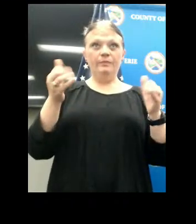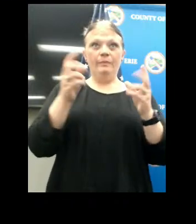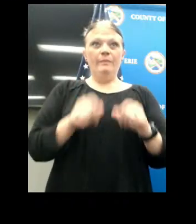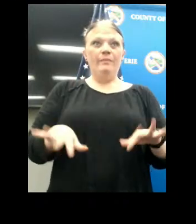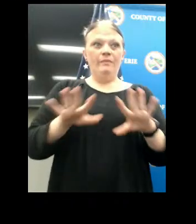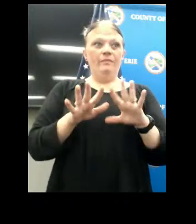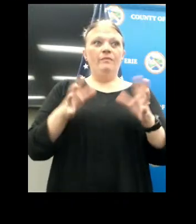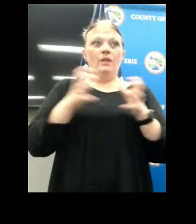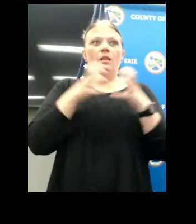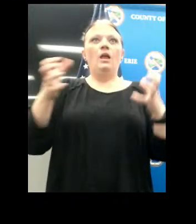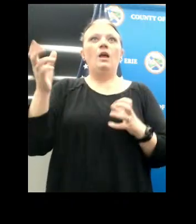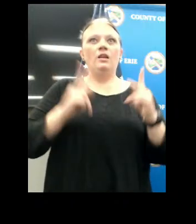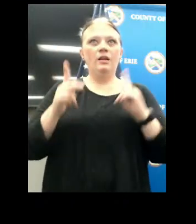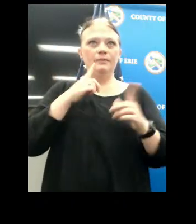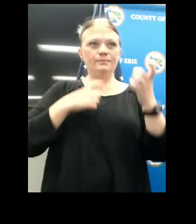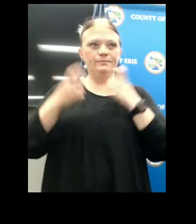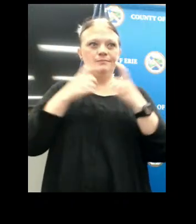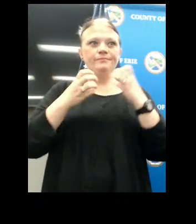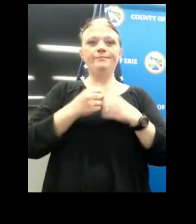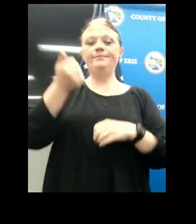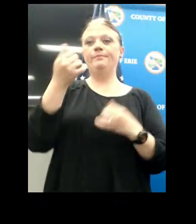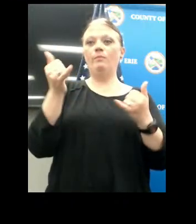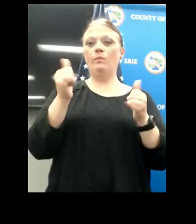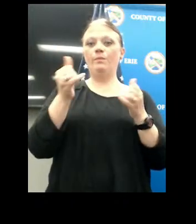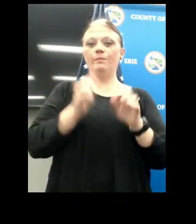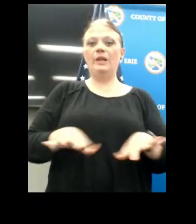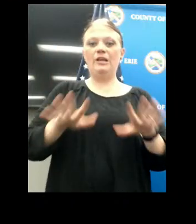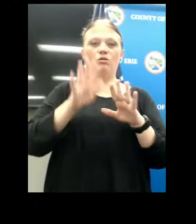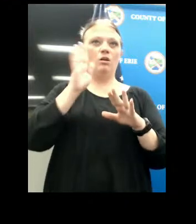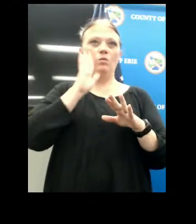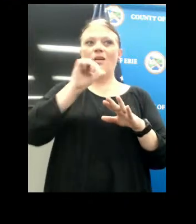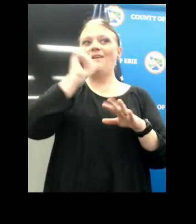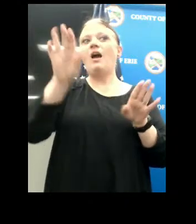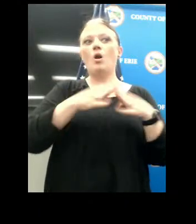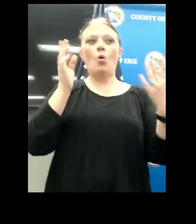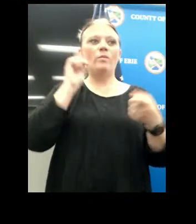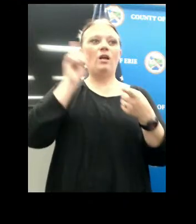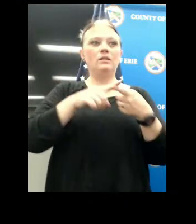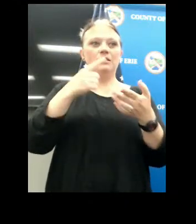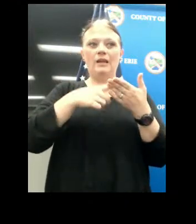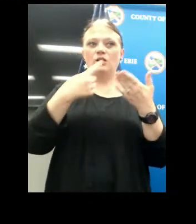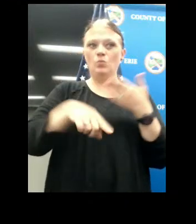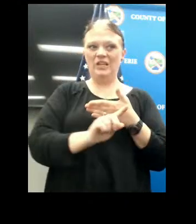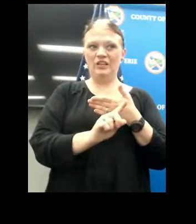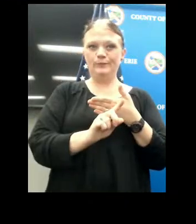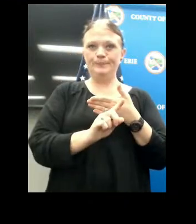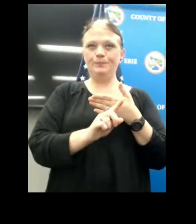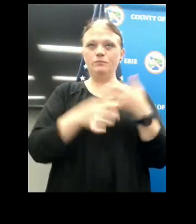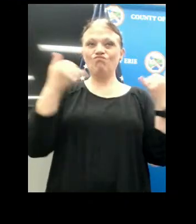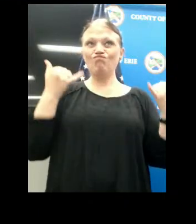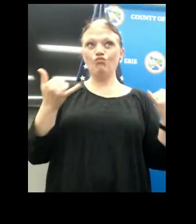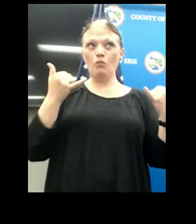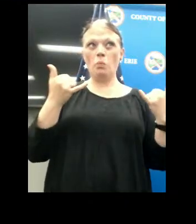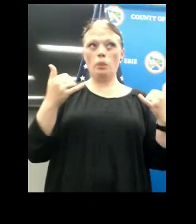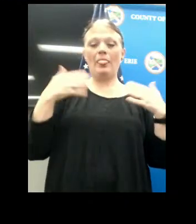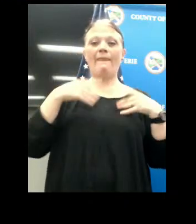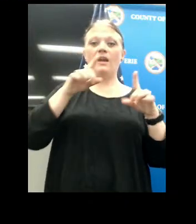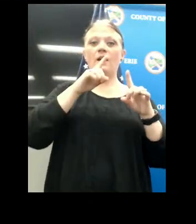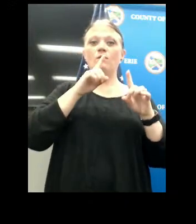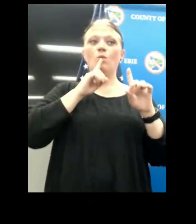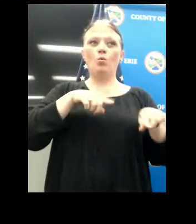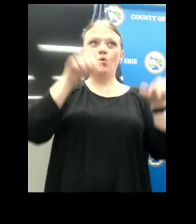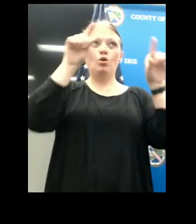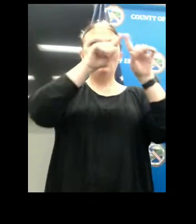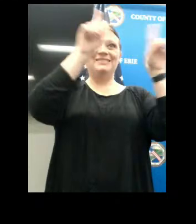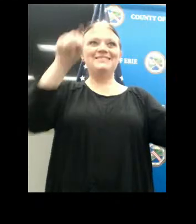Playgrounds. A lot of people ask about playgrounds. Most playgrounds in Erie County parks will not be open until next week. We are currently having an ordering of